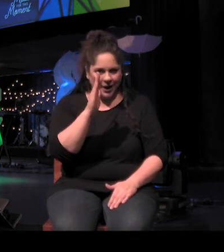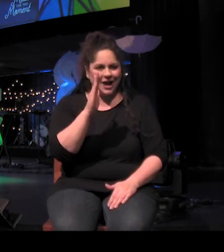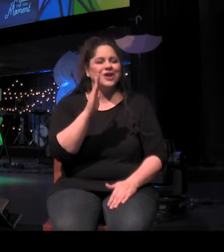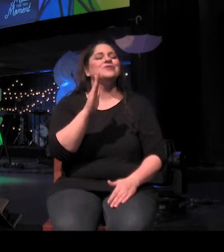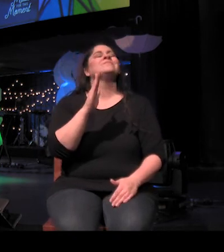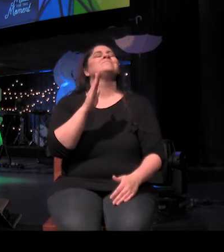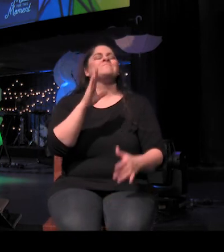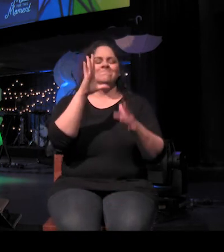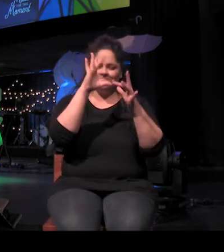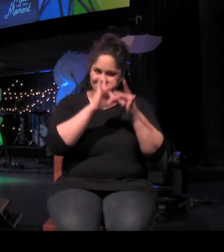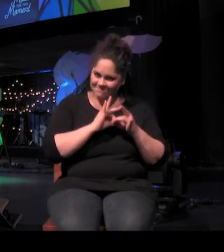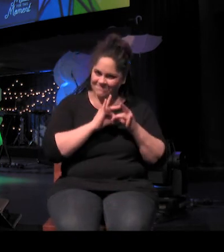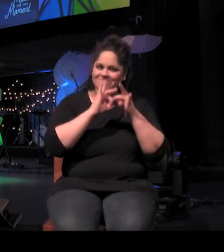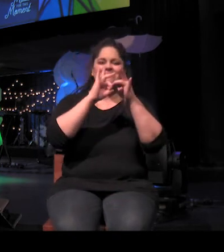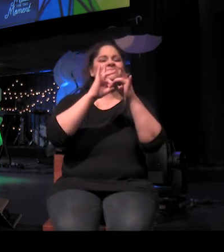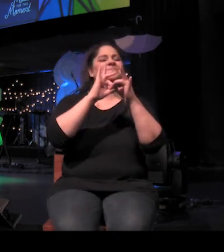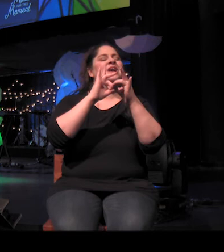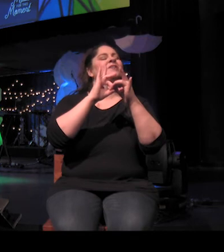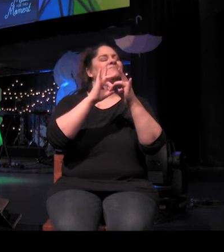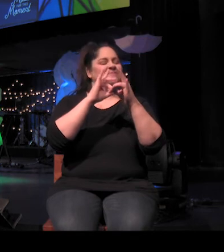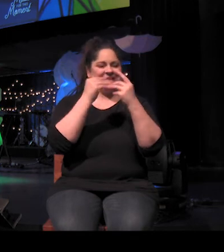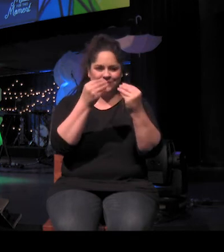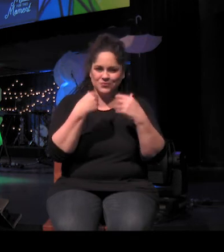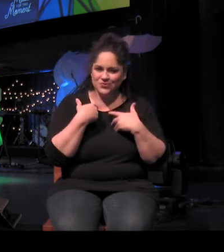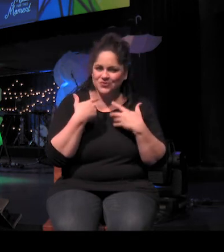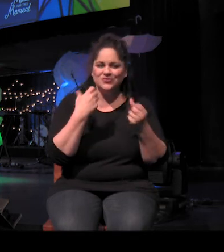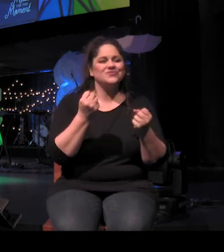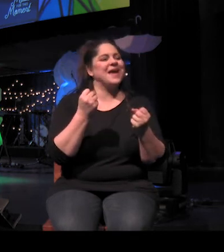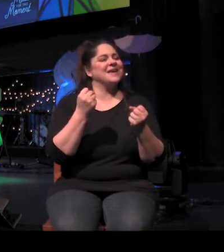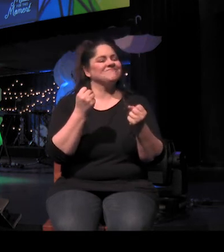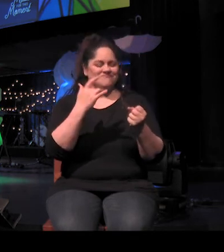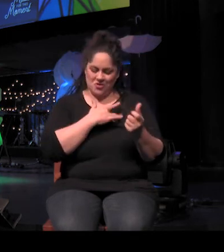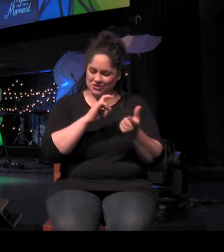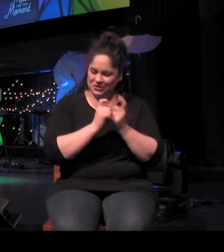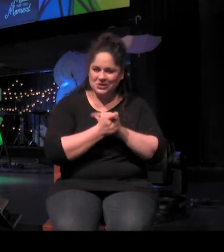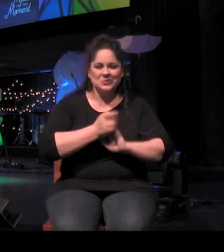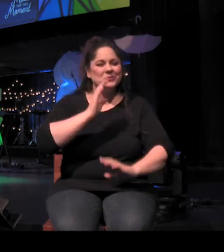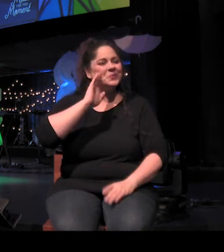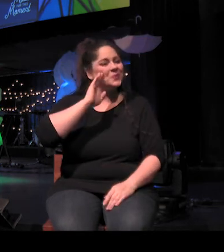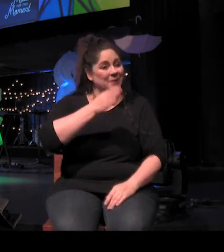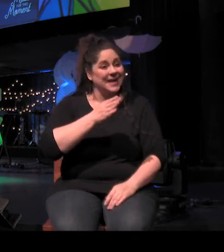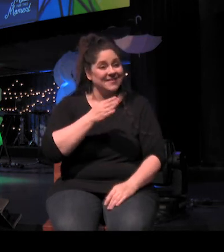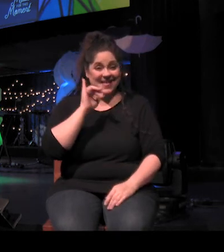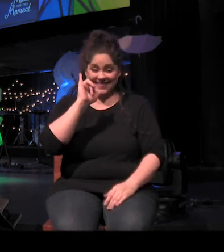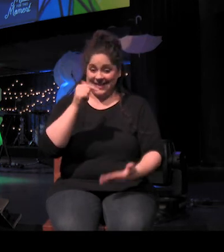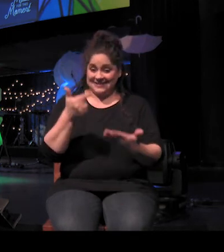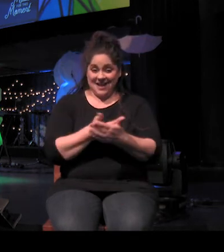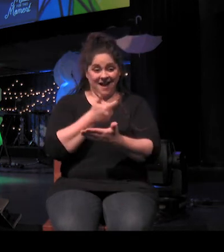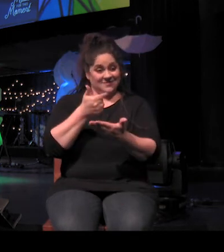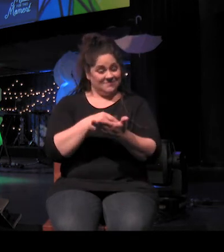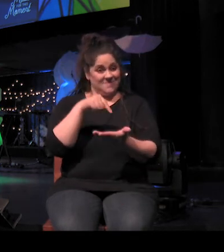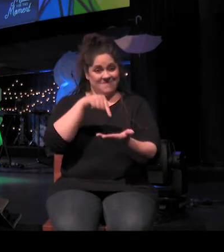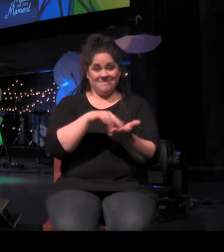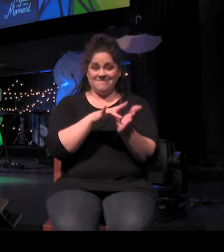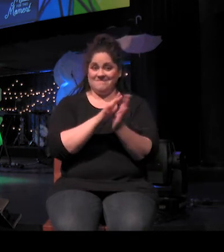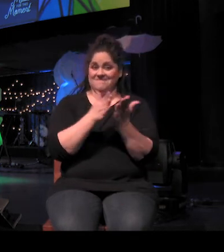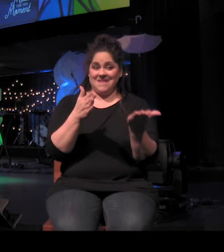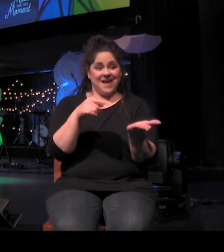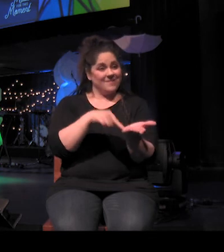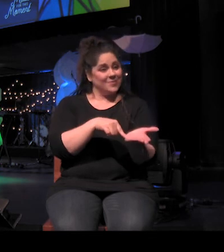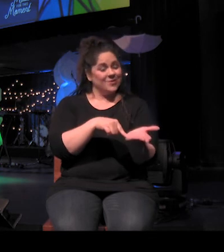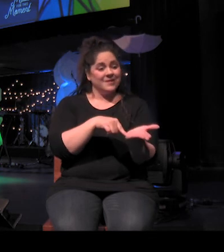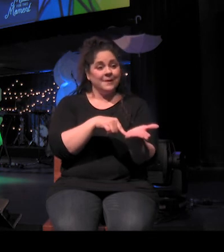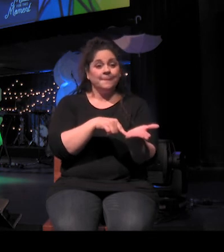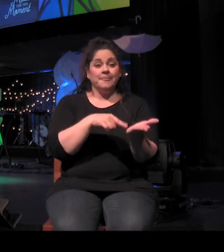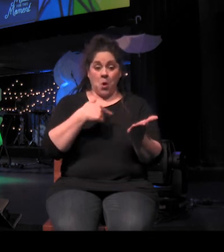place you on a firm foundation. That's the good news of who Jesus is. That's the gospel. There's nothing we